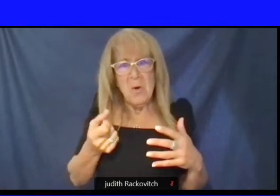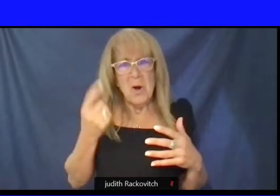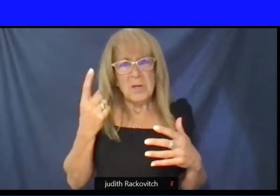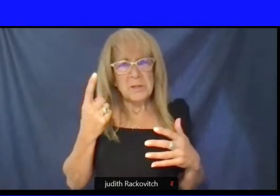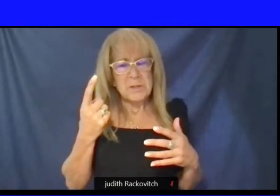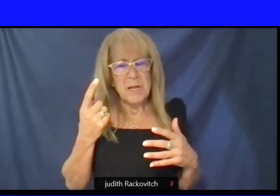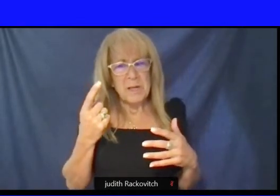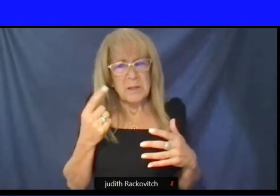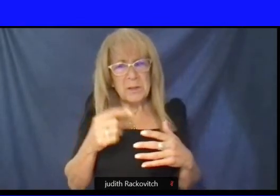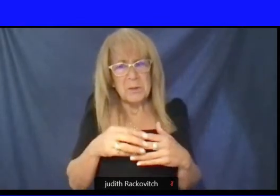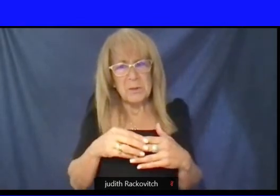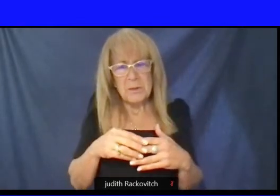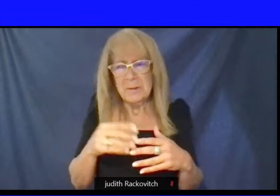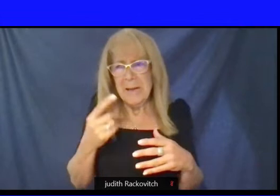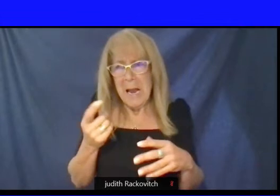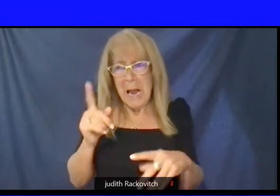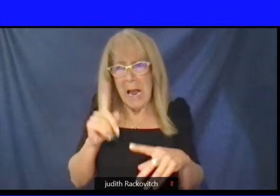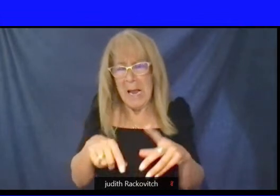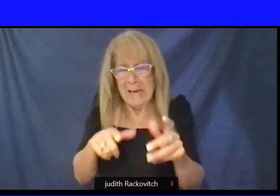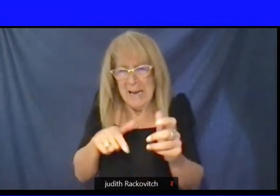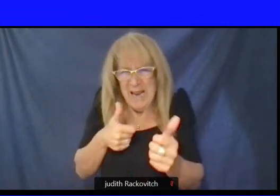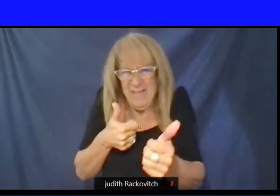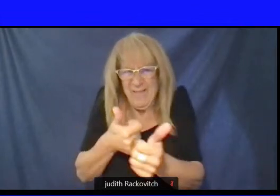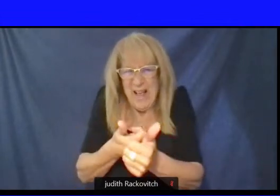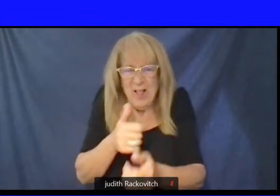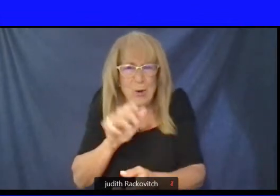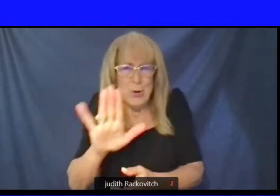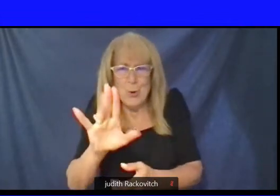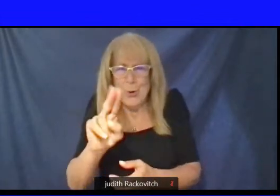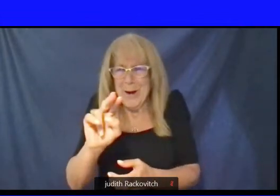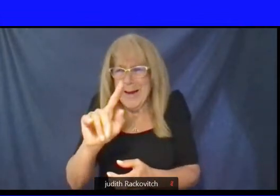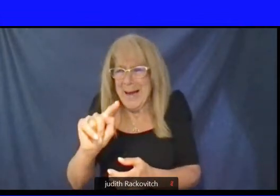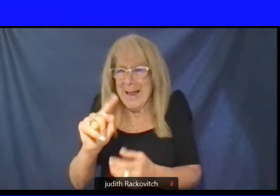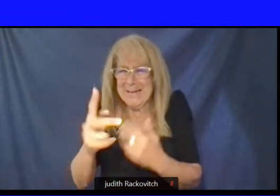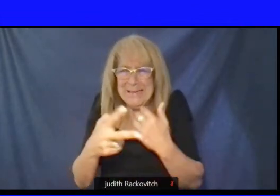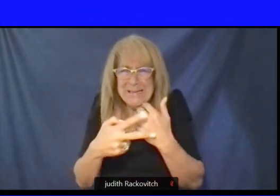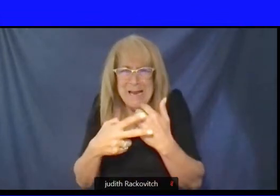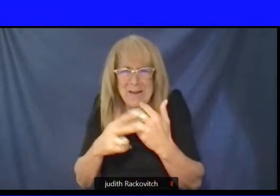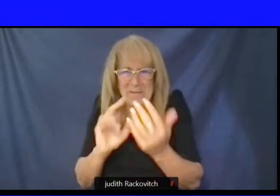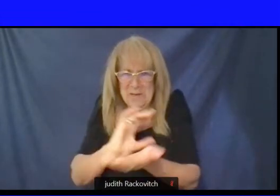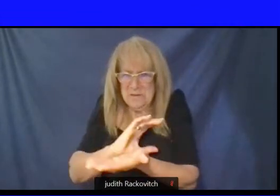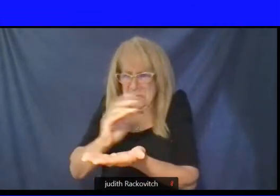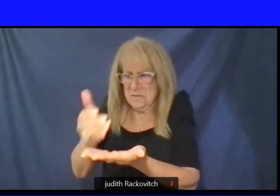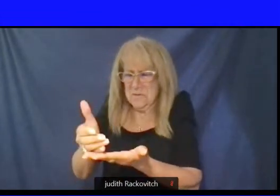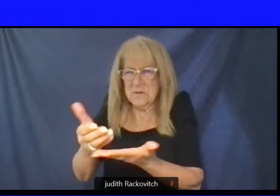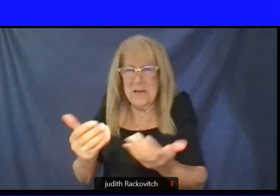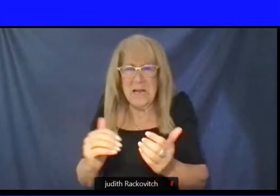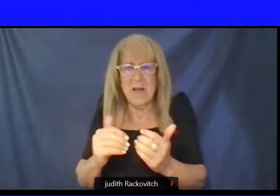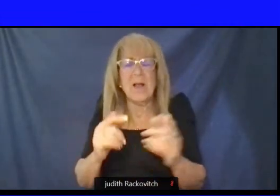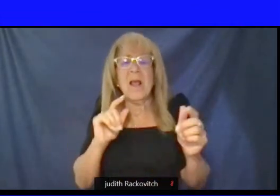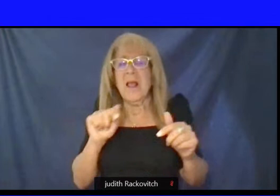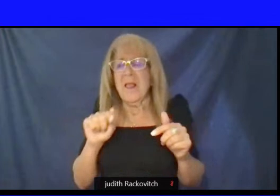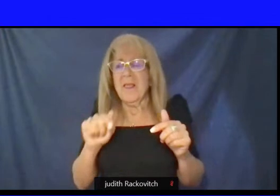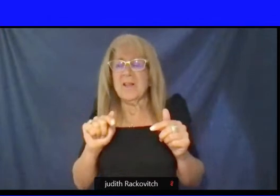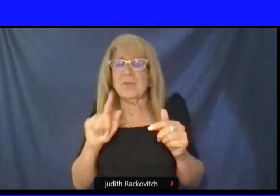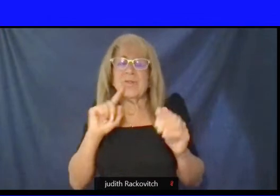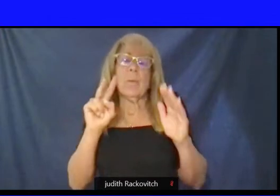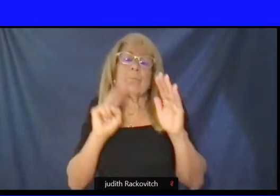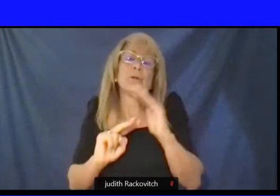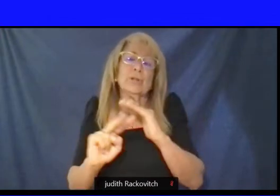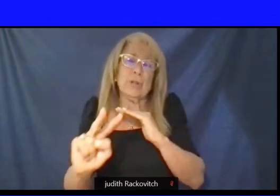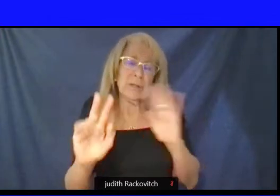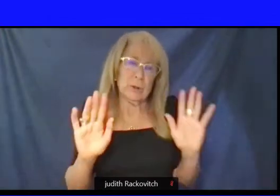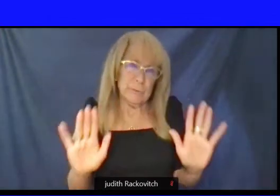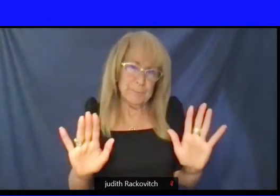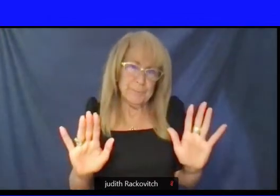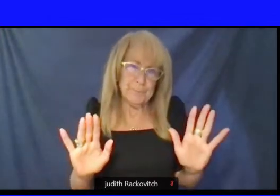that, this is what we would say that once you took out the $18 million, that we would potentially save